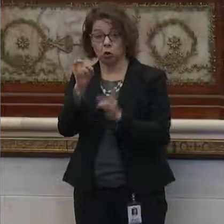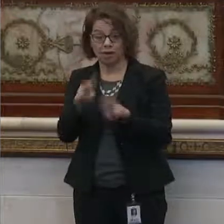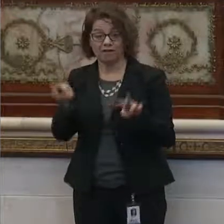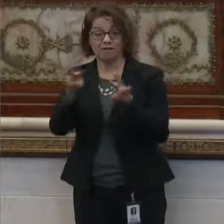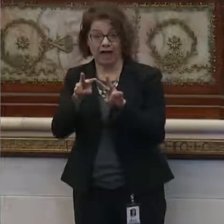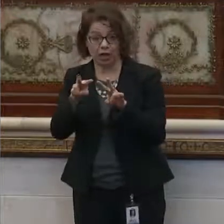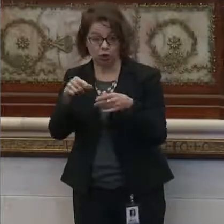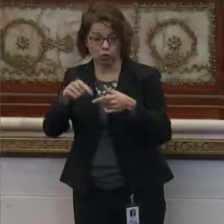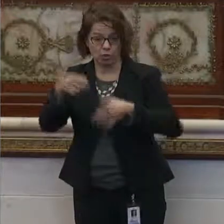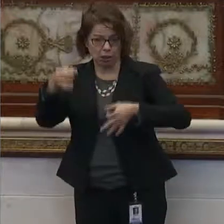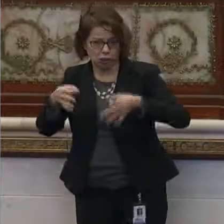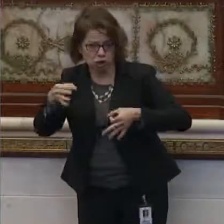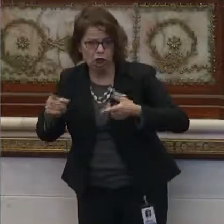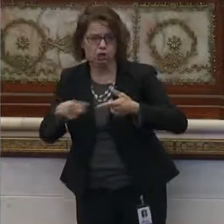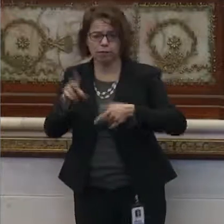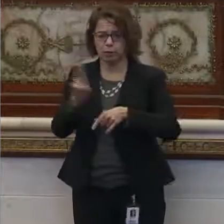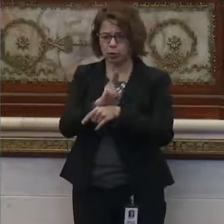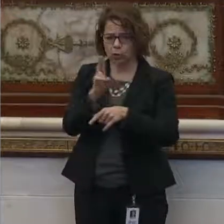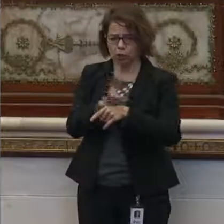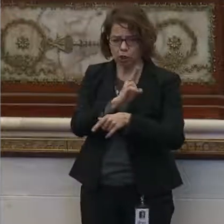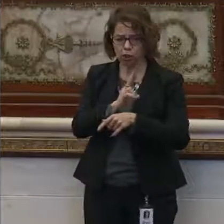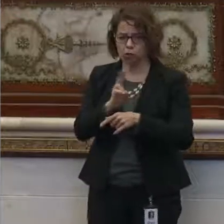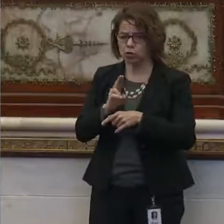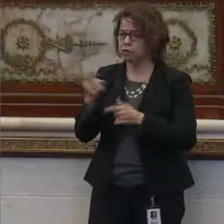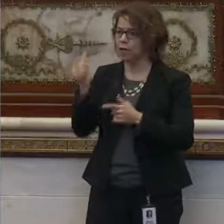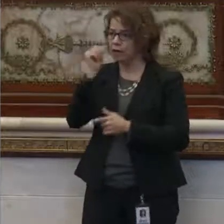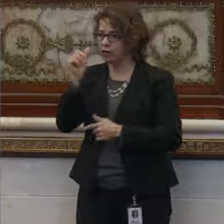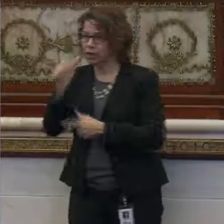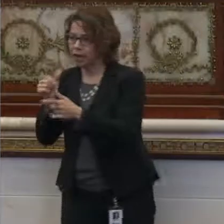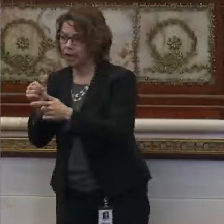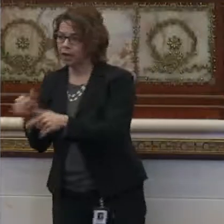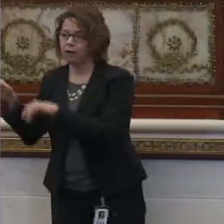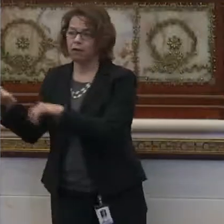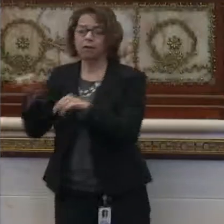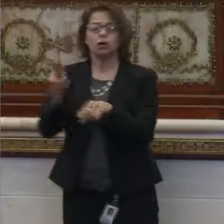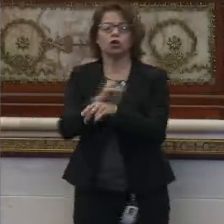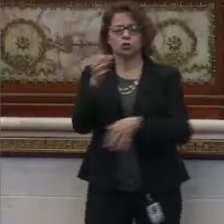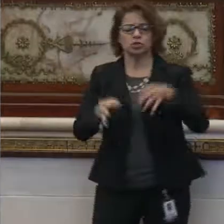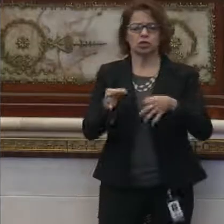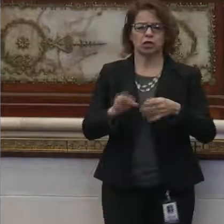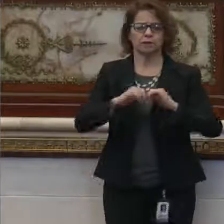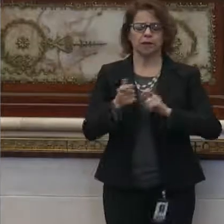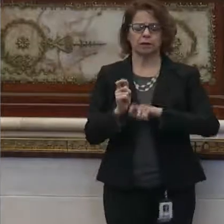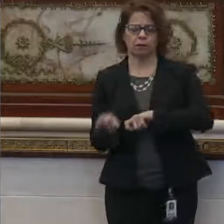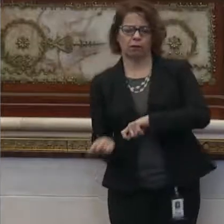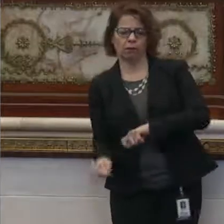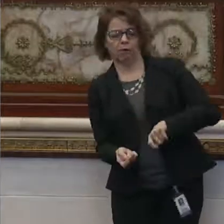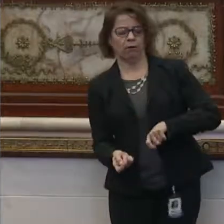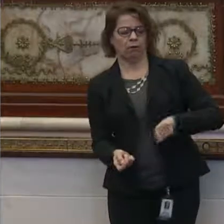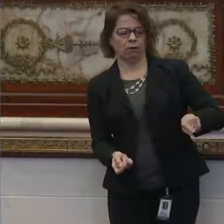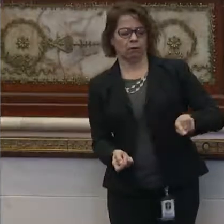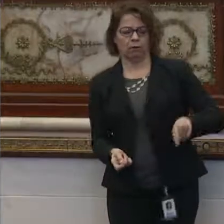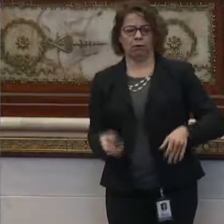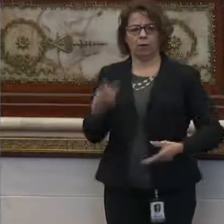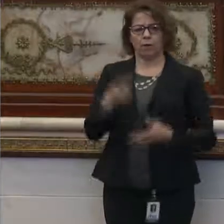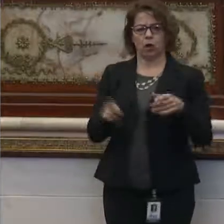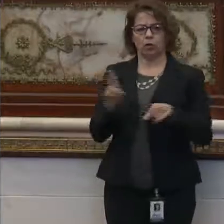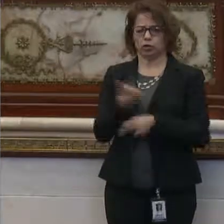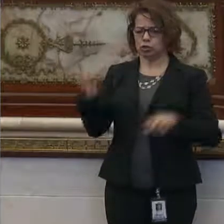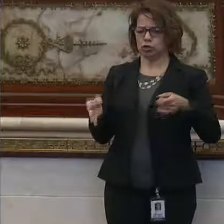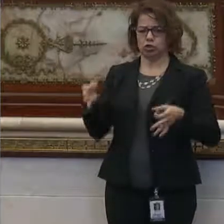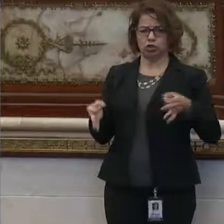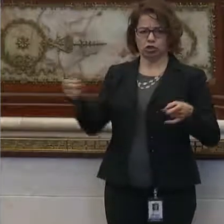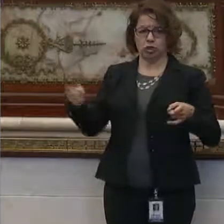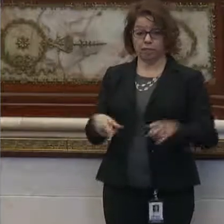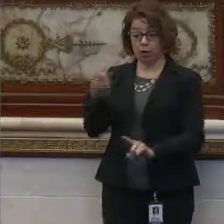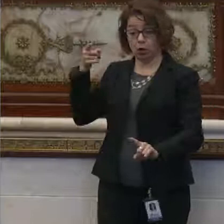using judgment in your daily life, and then you're using judgment how you hit a golf shot. And that's how we kind of correlate golf. And the key is to have with the kids to have